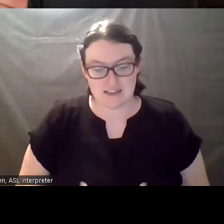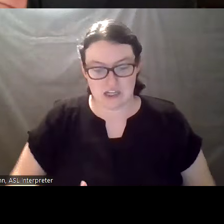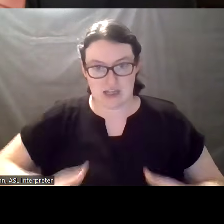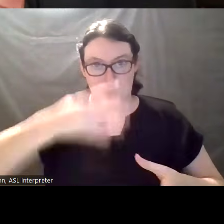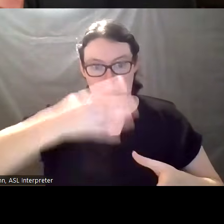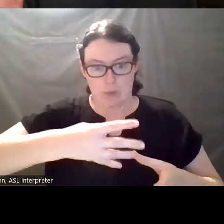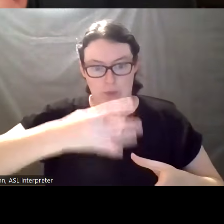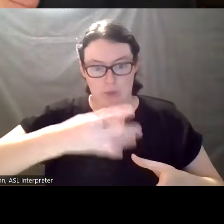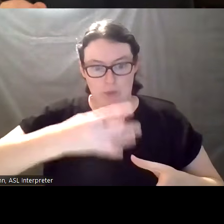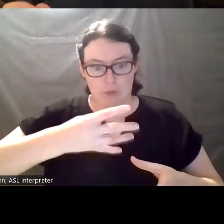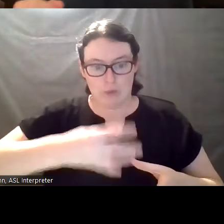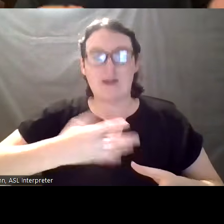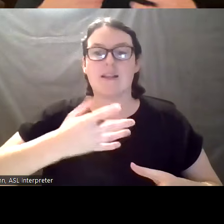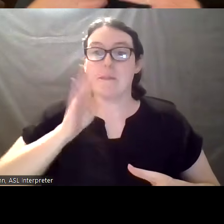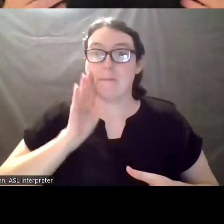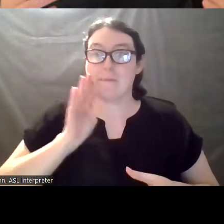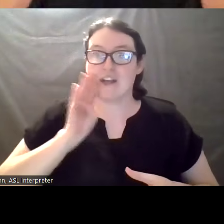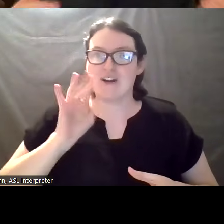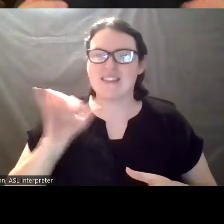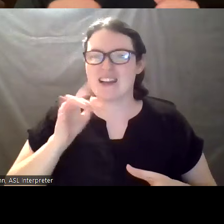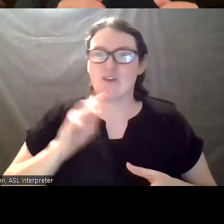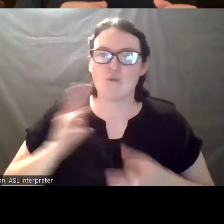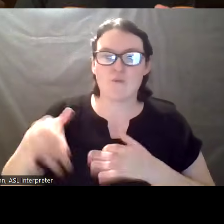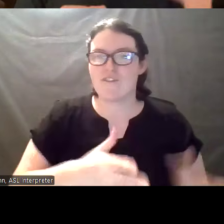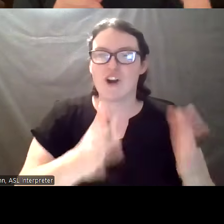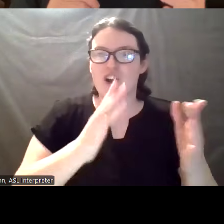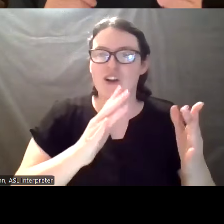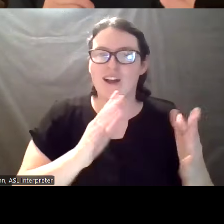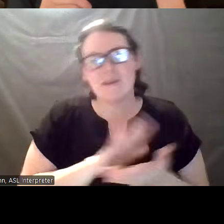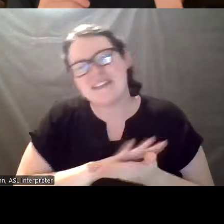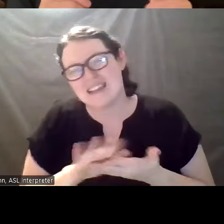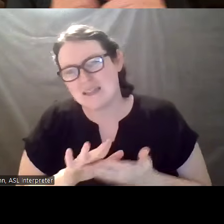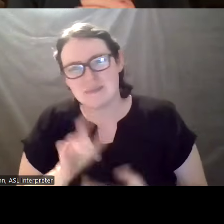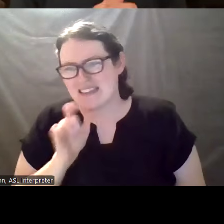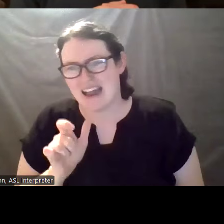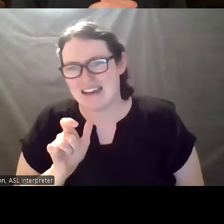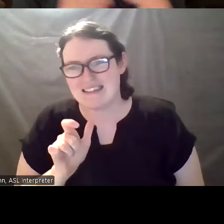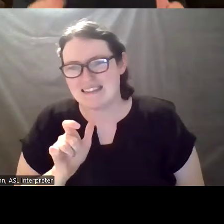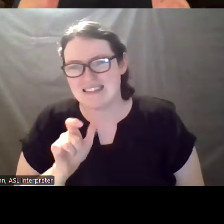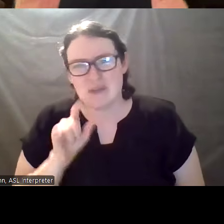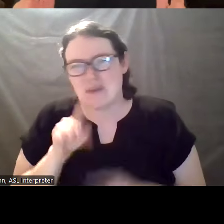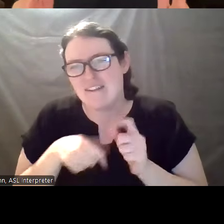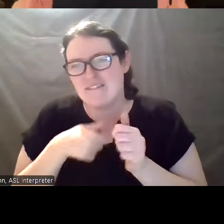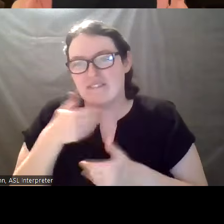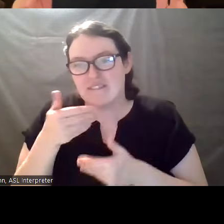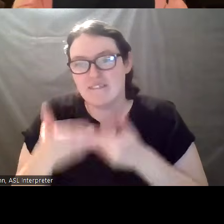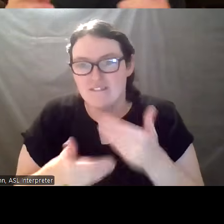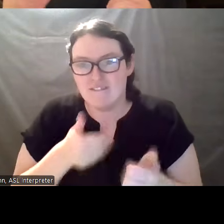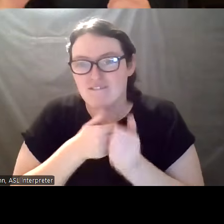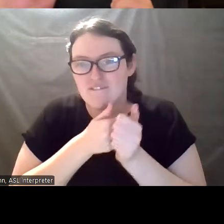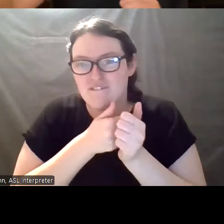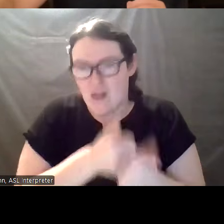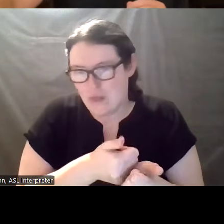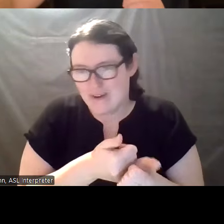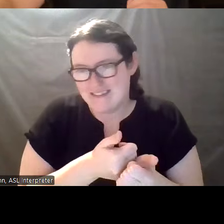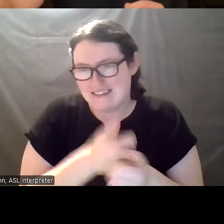the Tigris and Euphrates. Right? It's nice, but it is not a recipe. Trying to use that to brew beer is a very challenging